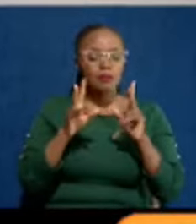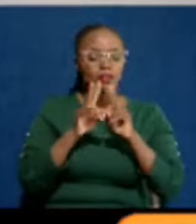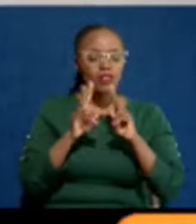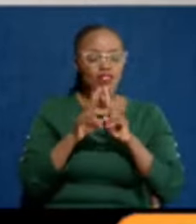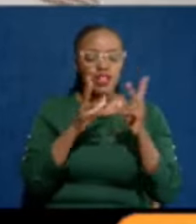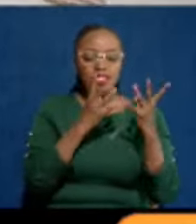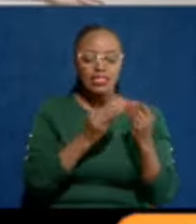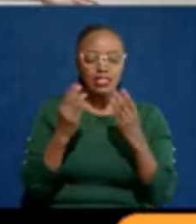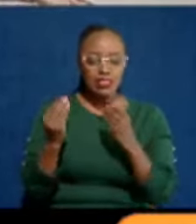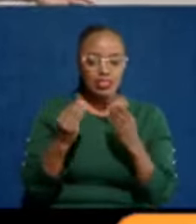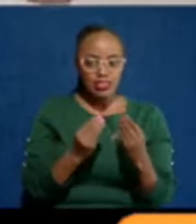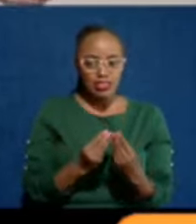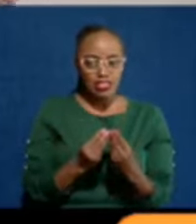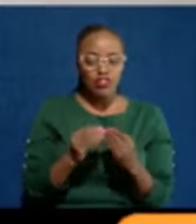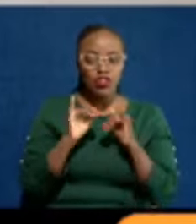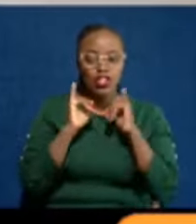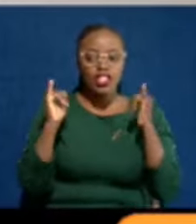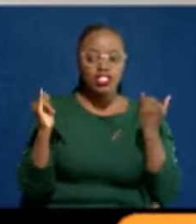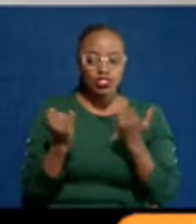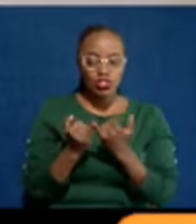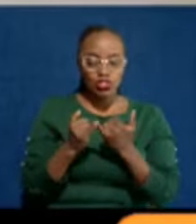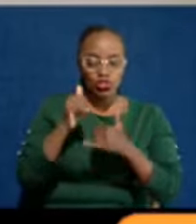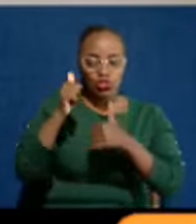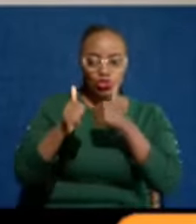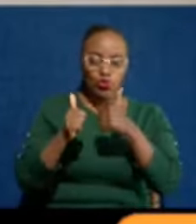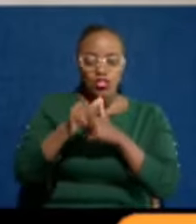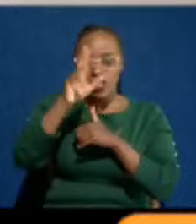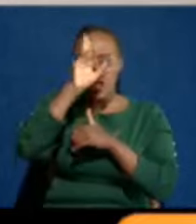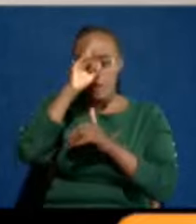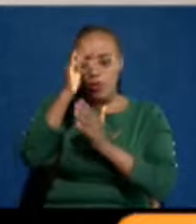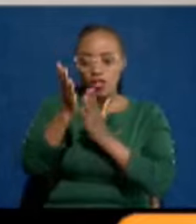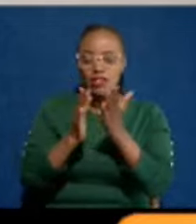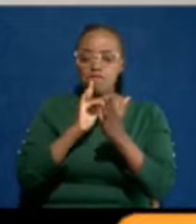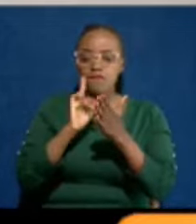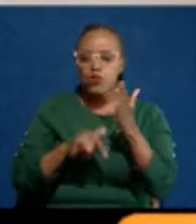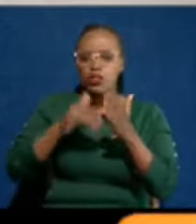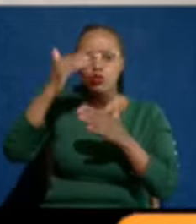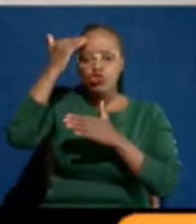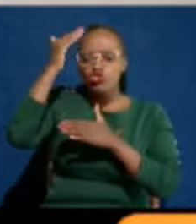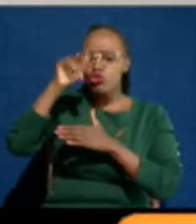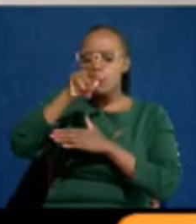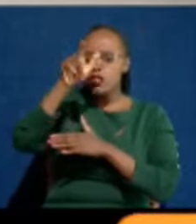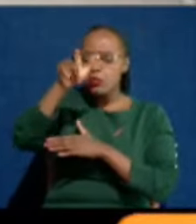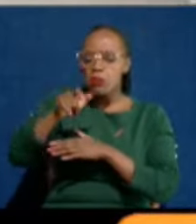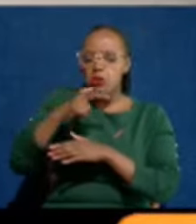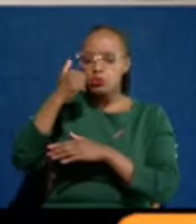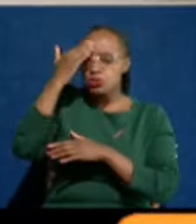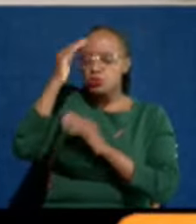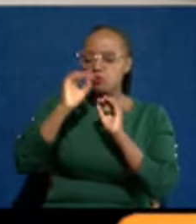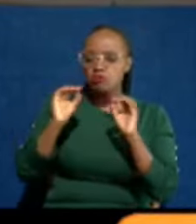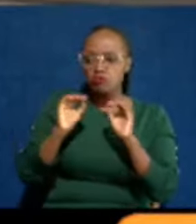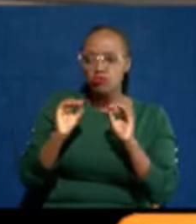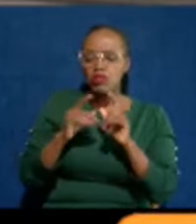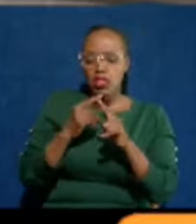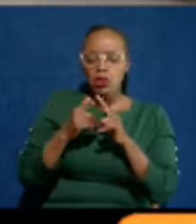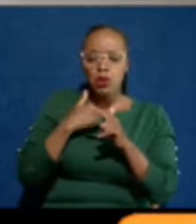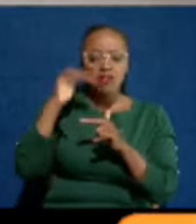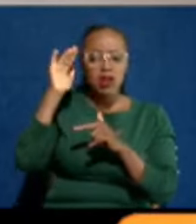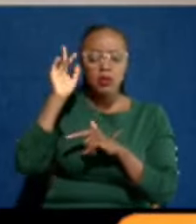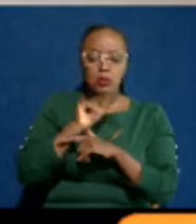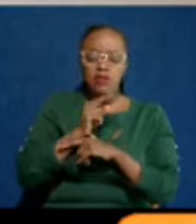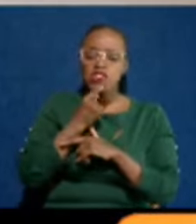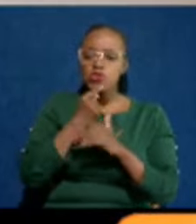for the institution, that is the police service, to say, we do not know who that was. And we have had it, that